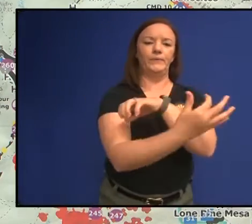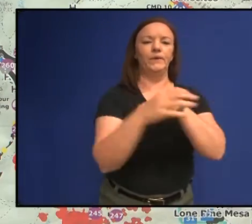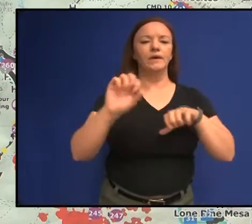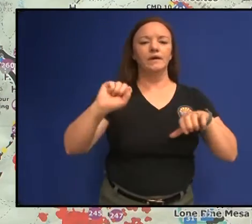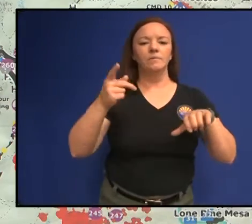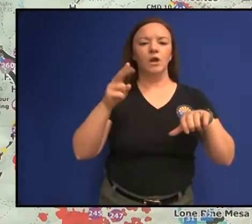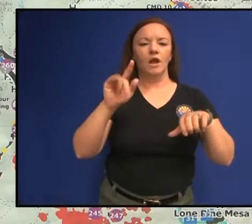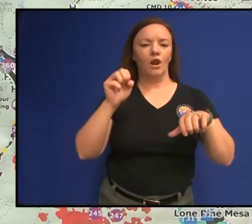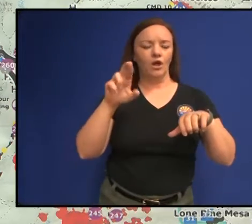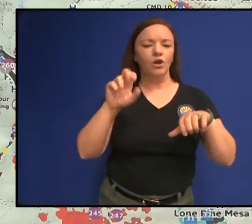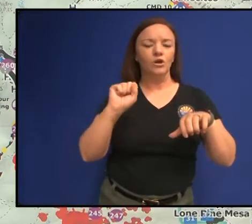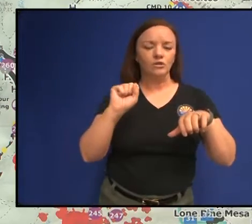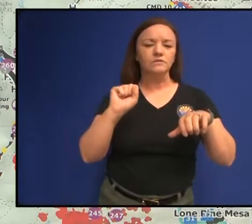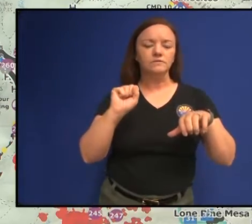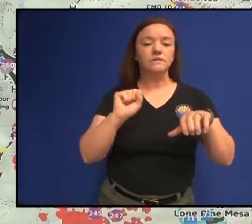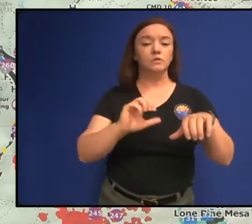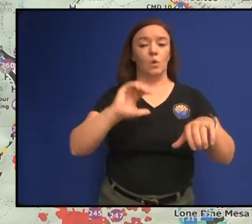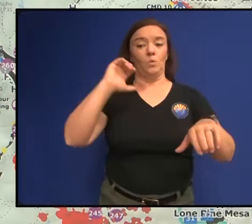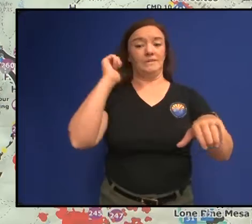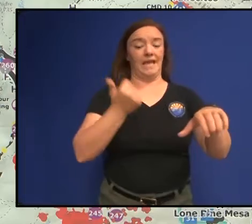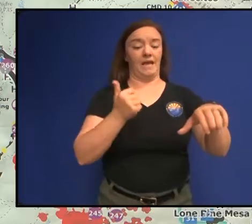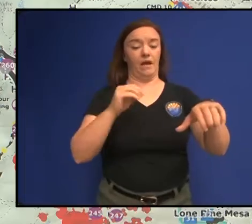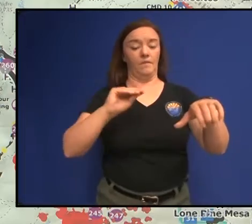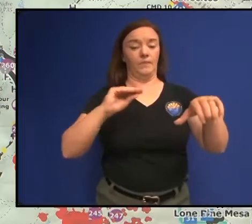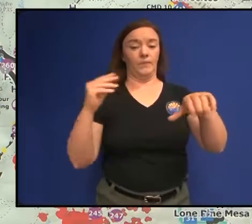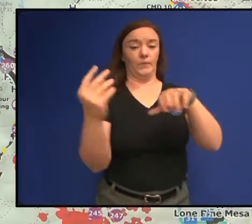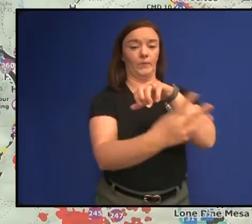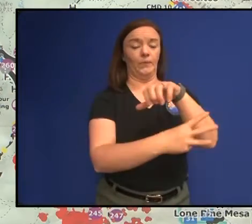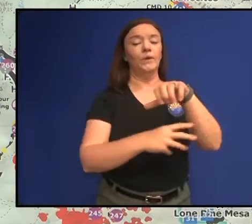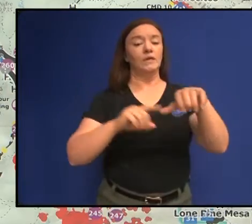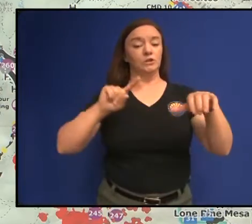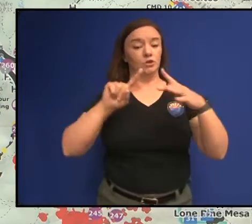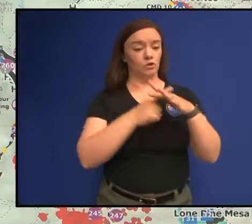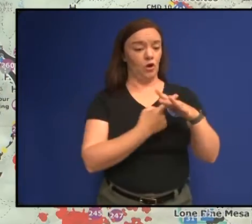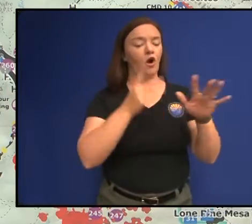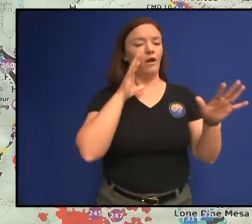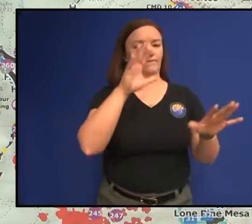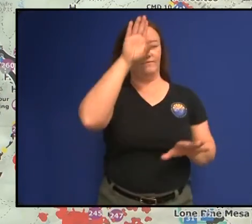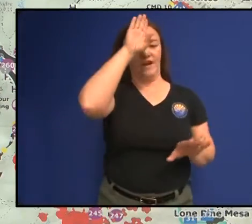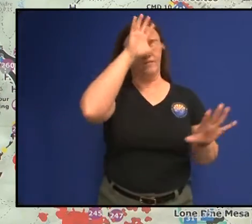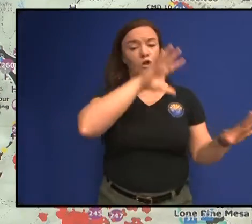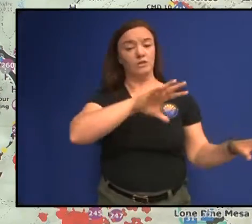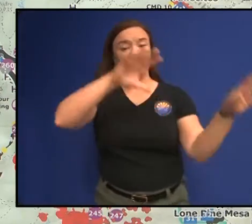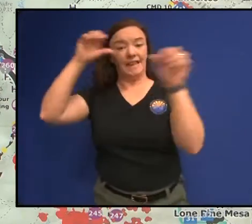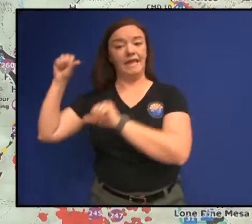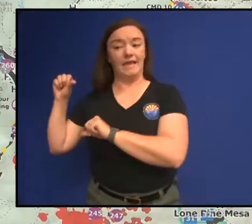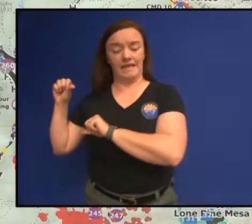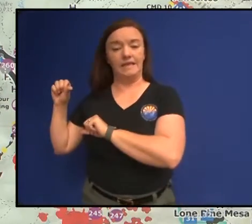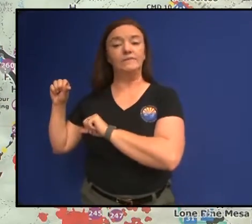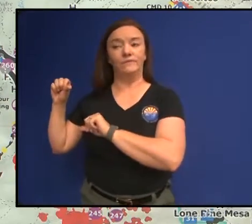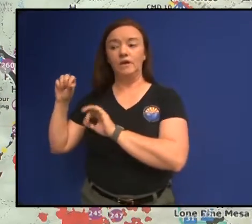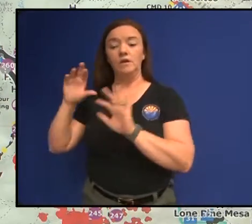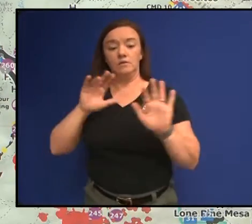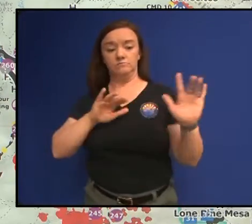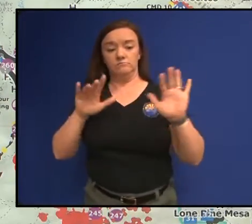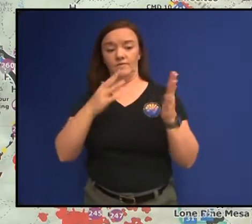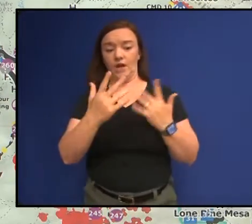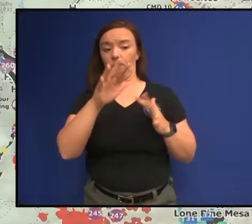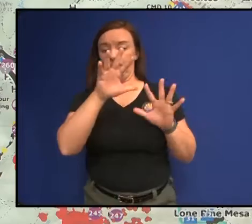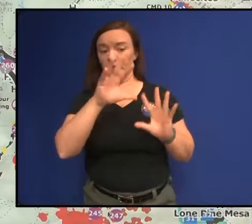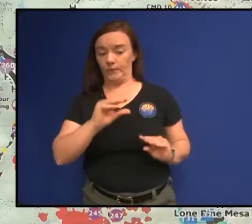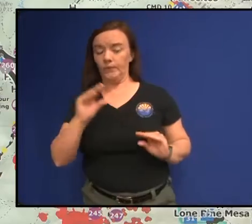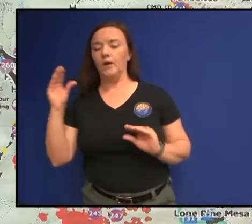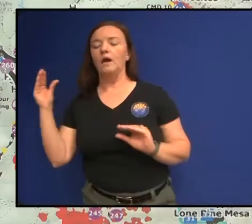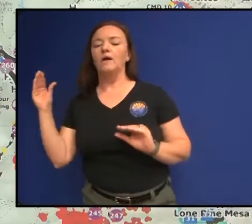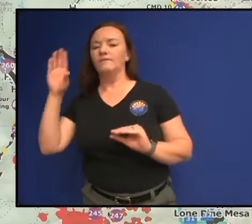that we can set up, get started, and then let the fire blow through the area, and then we could bring people back, and hopefully that sprinkler system has